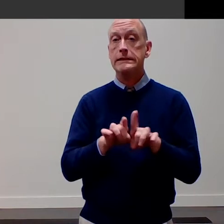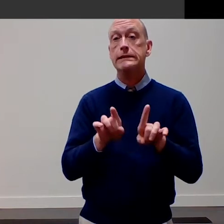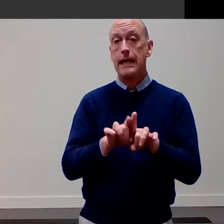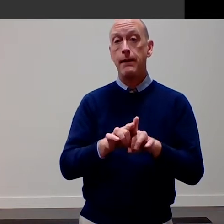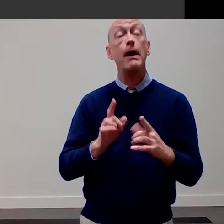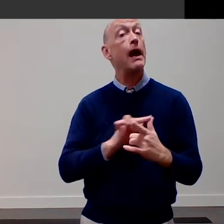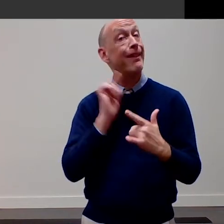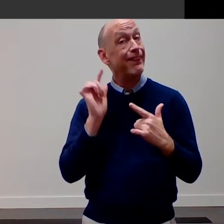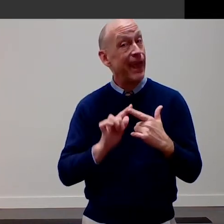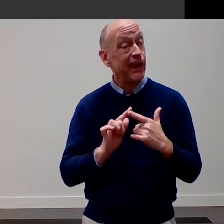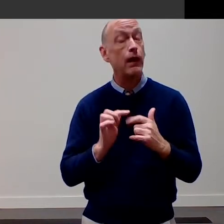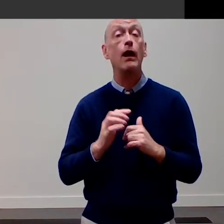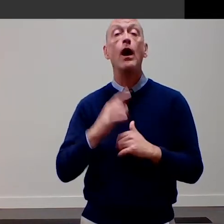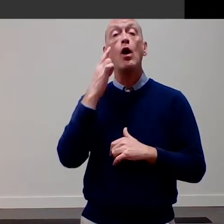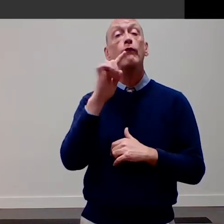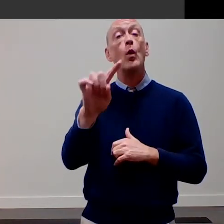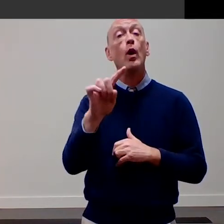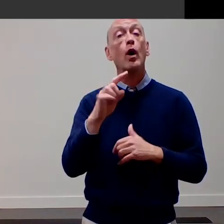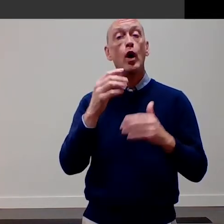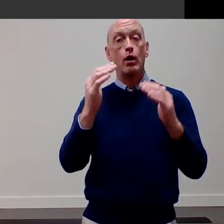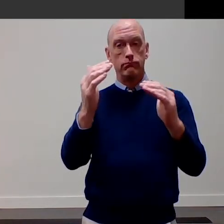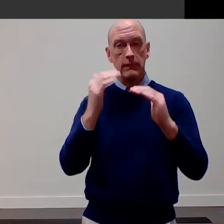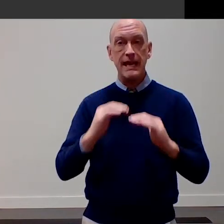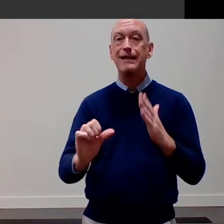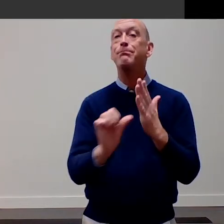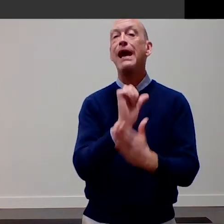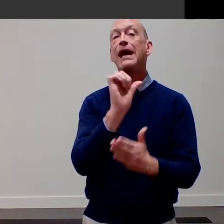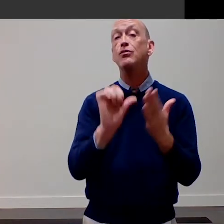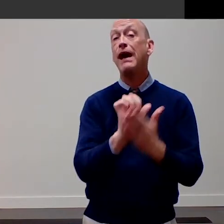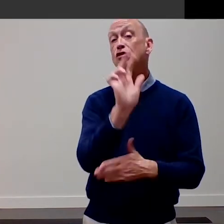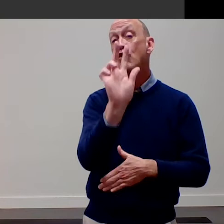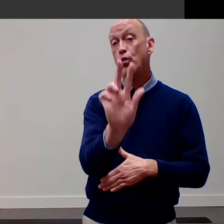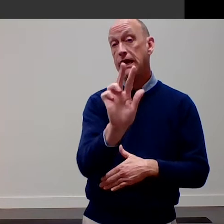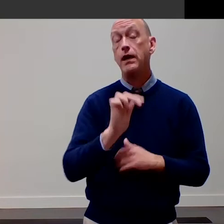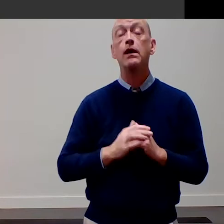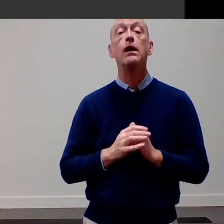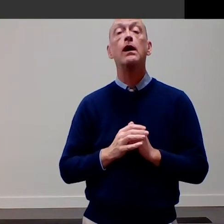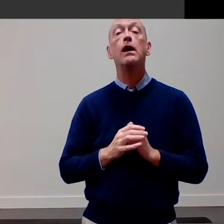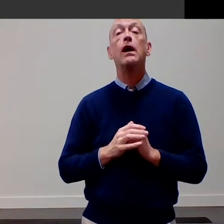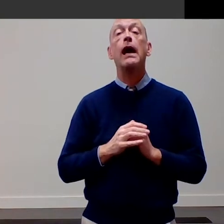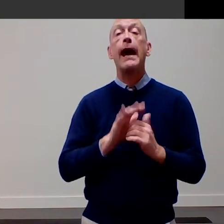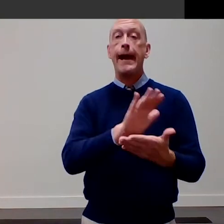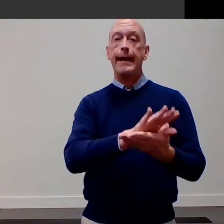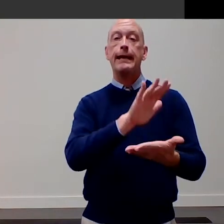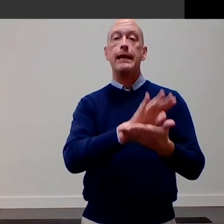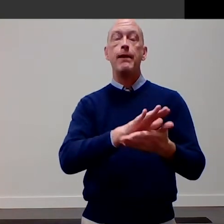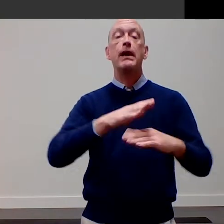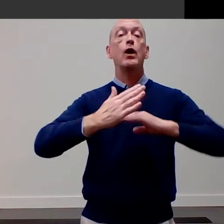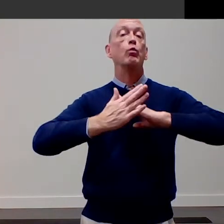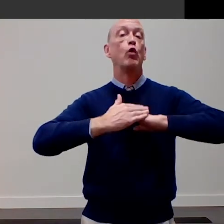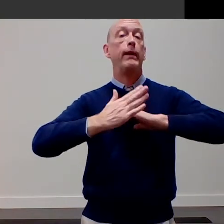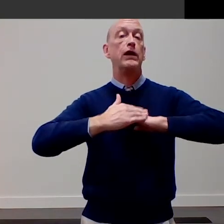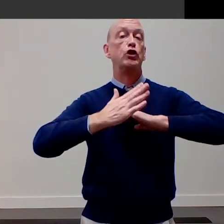And then for the next page, page 3, there's an academic